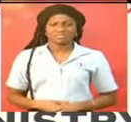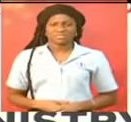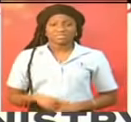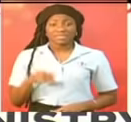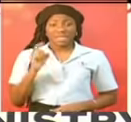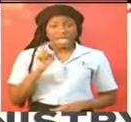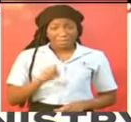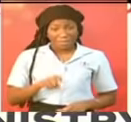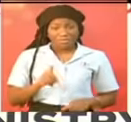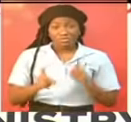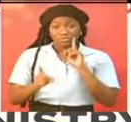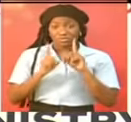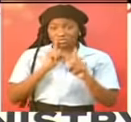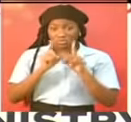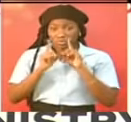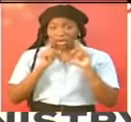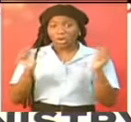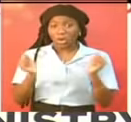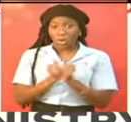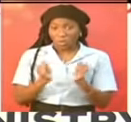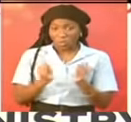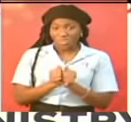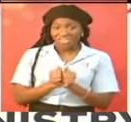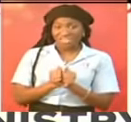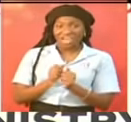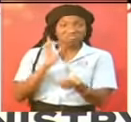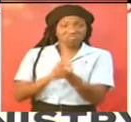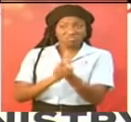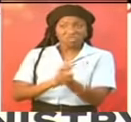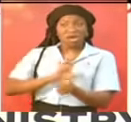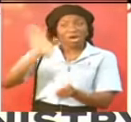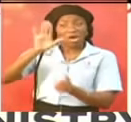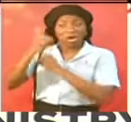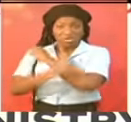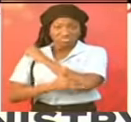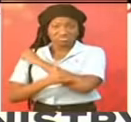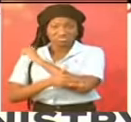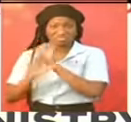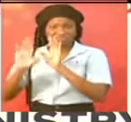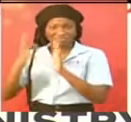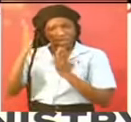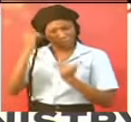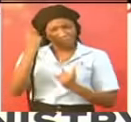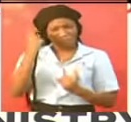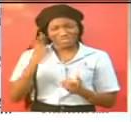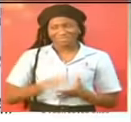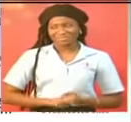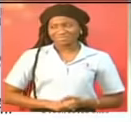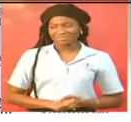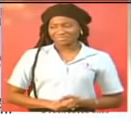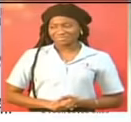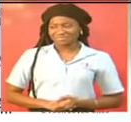that conversation with the health system in the country where you are. So I'm hoping that helps to clarify.